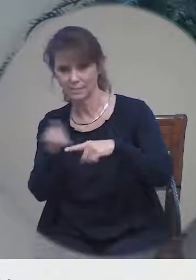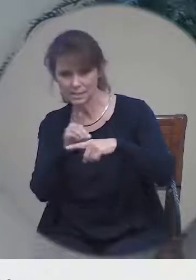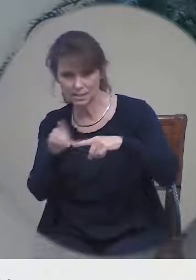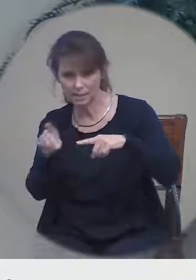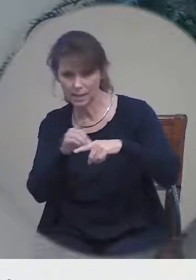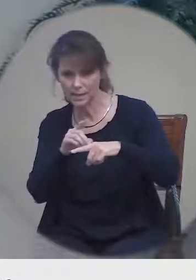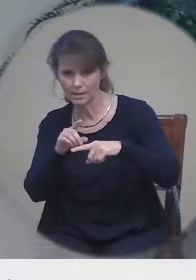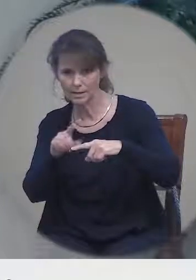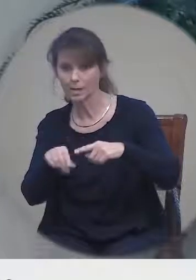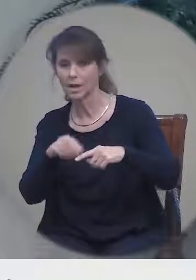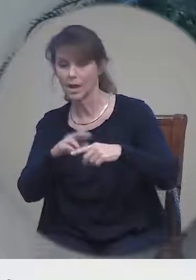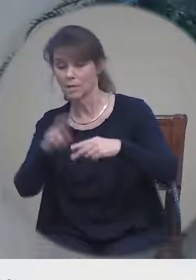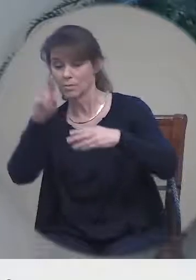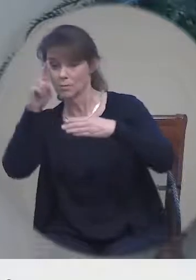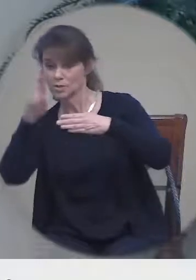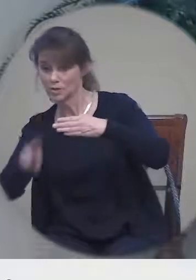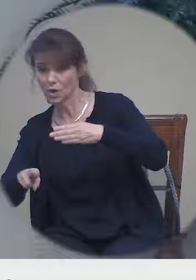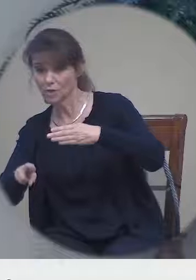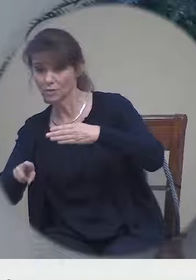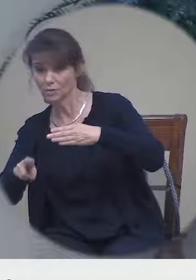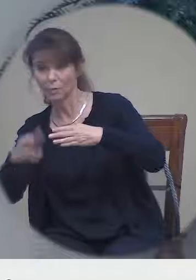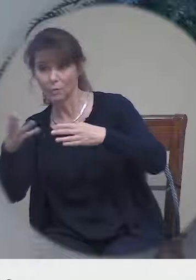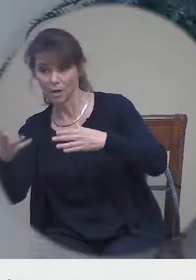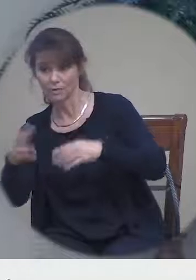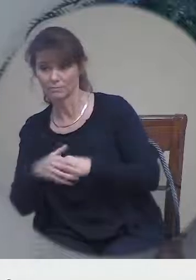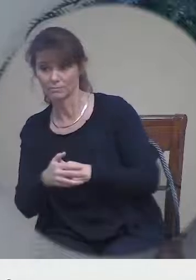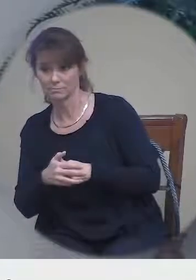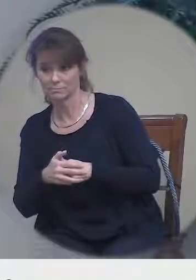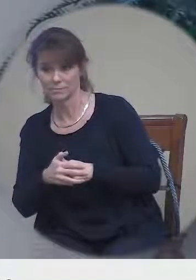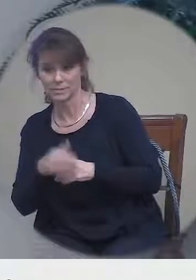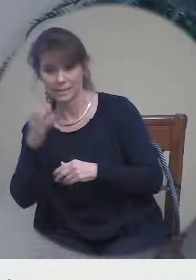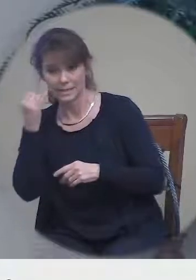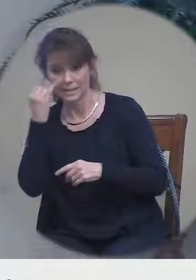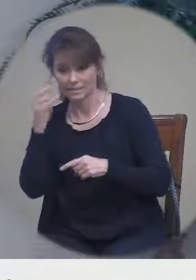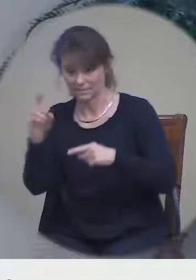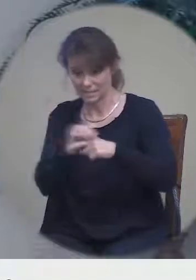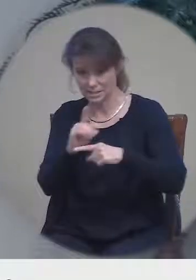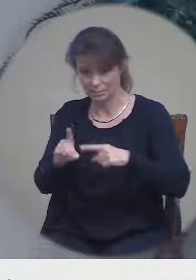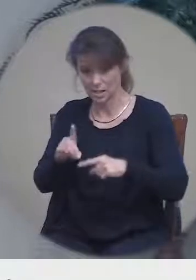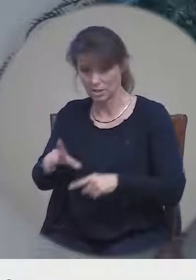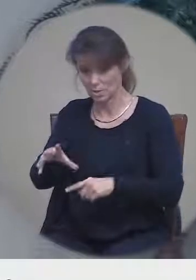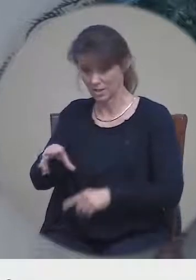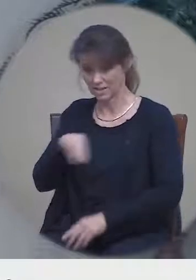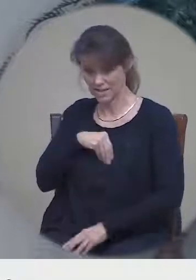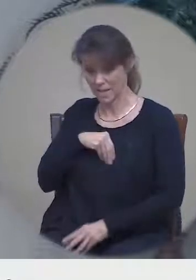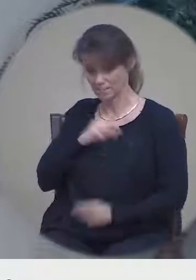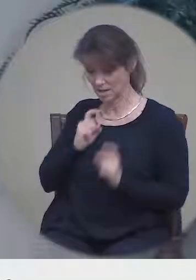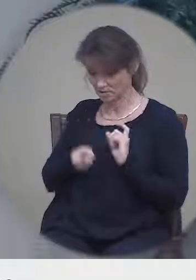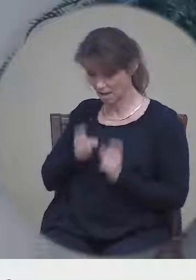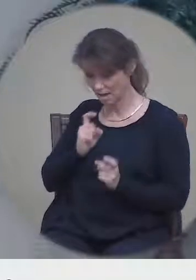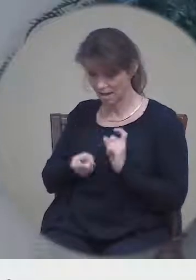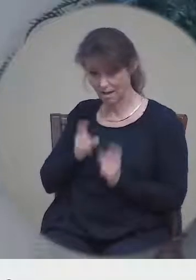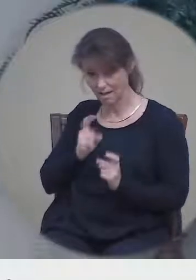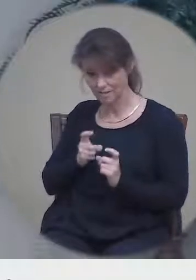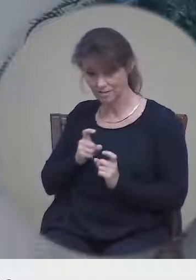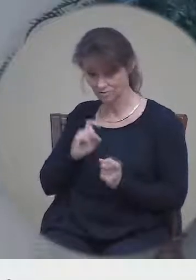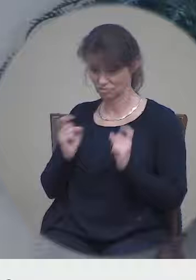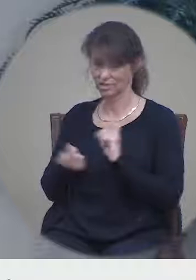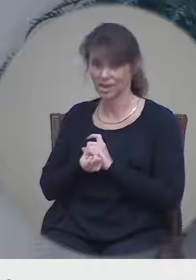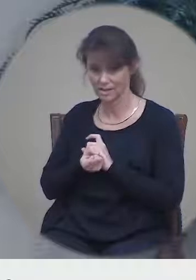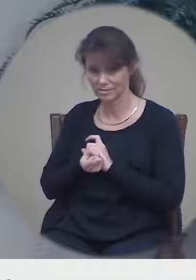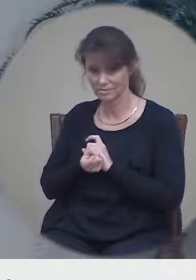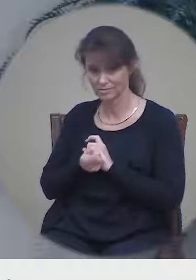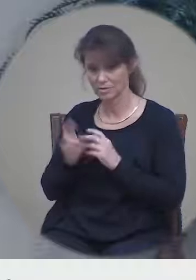peaceable fruit of righteousness. All right. Now we're going to learn how